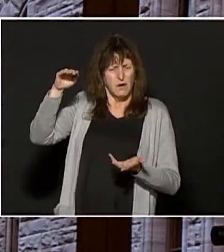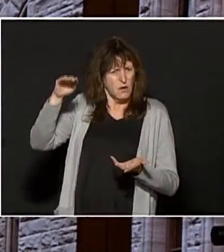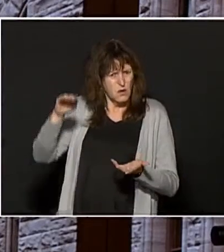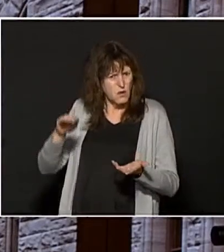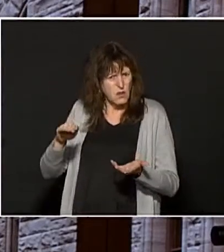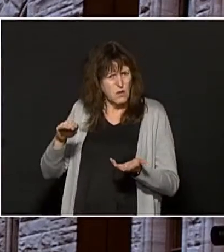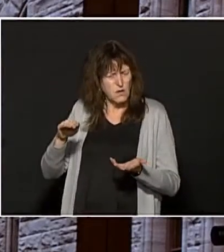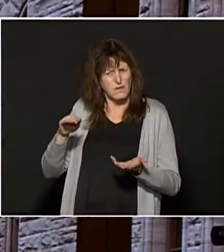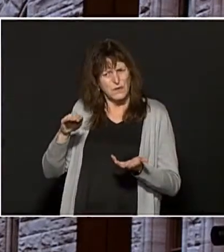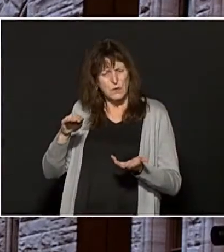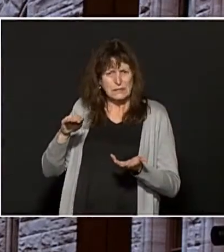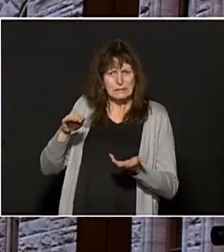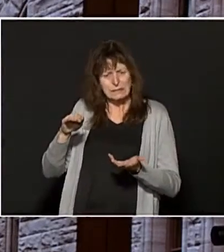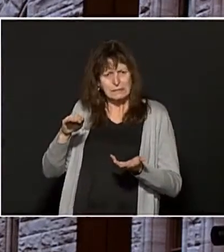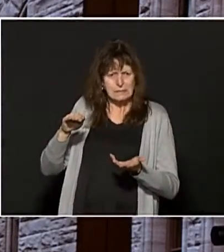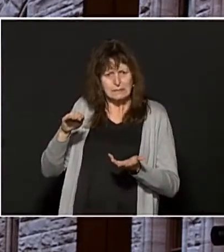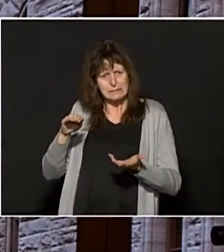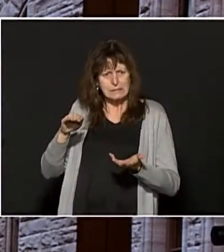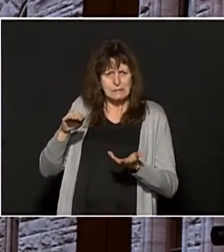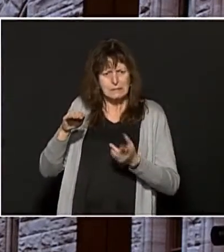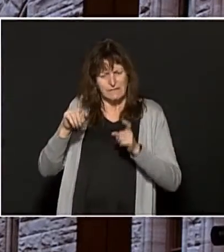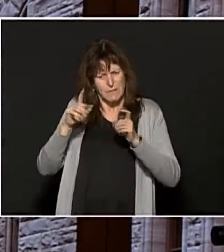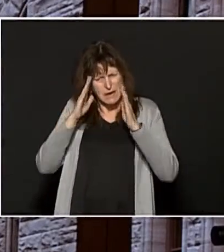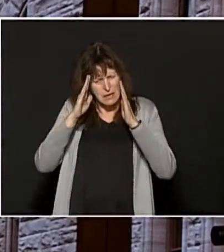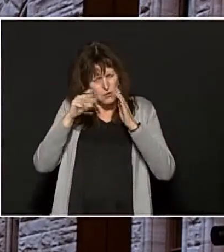On Tuesday, we had